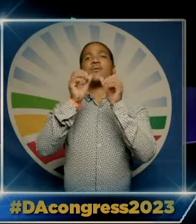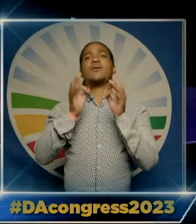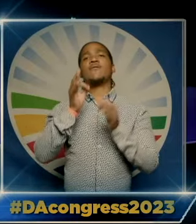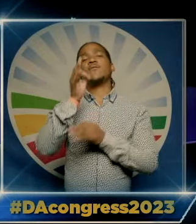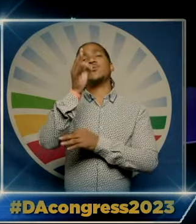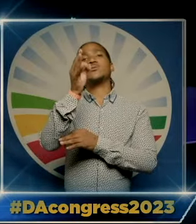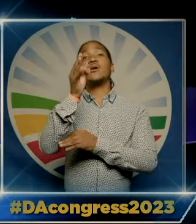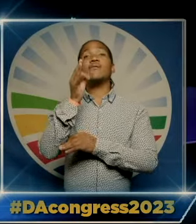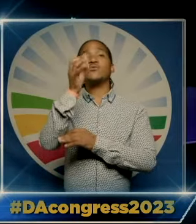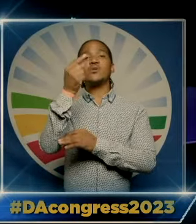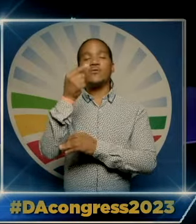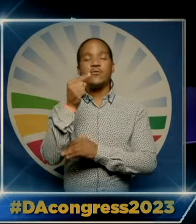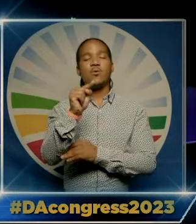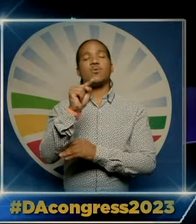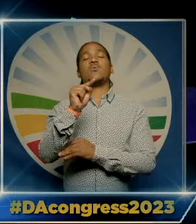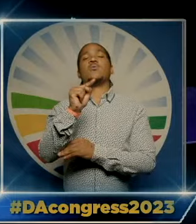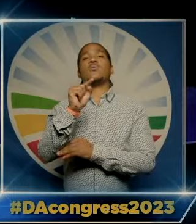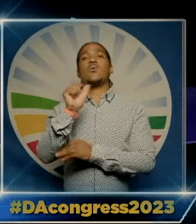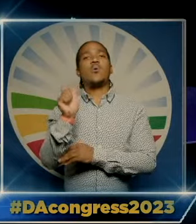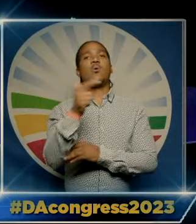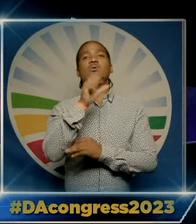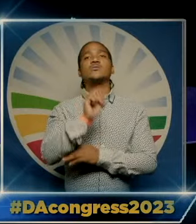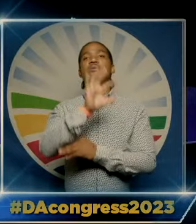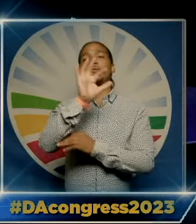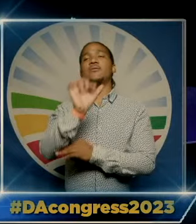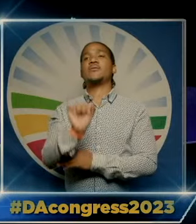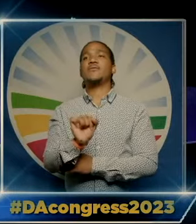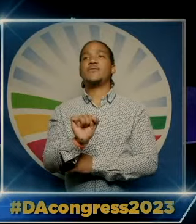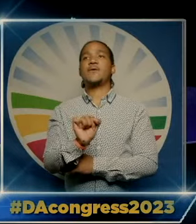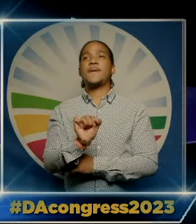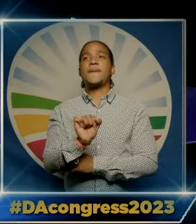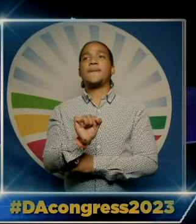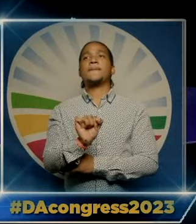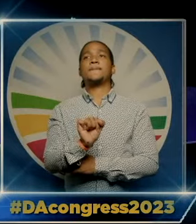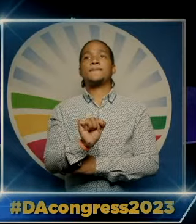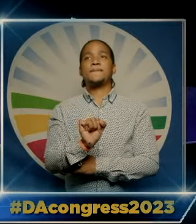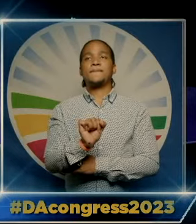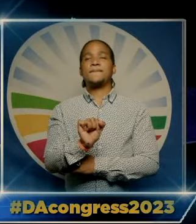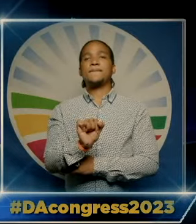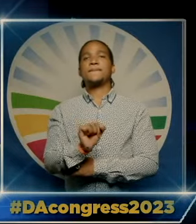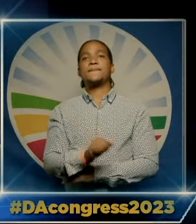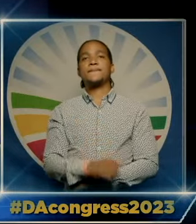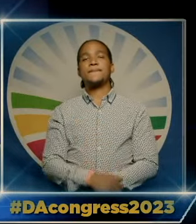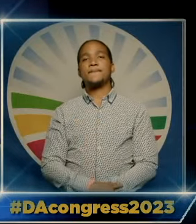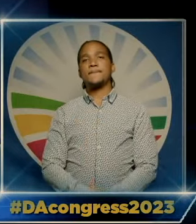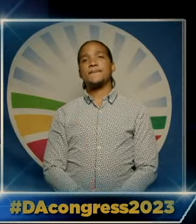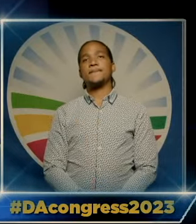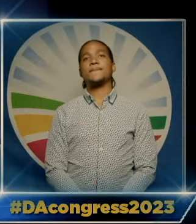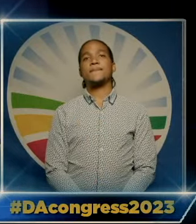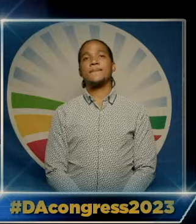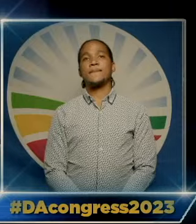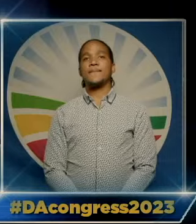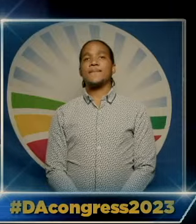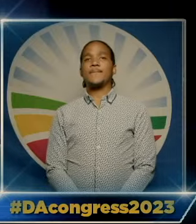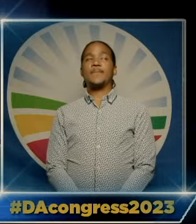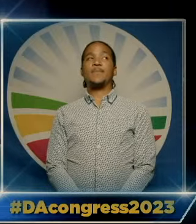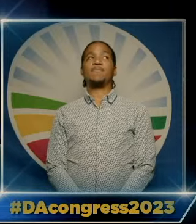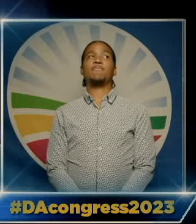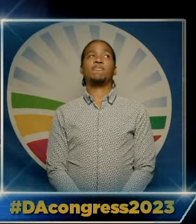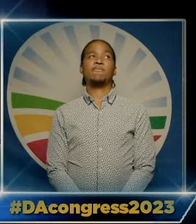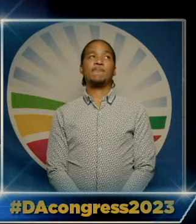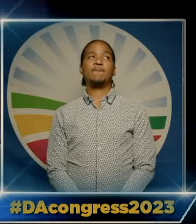for all in South Africa. Ons soek 'n beter toekoms vir al die mense in Suid-Afrika.